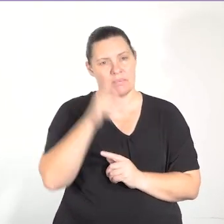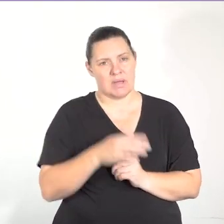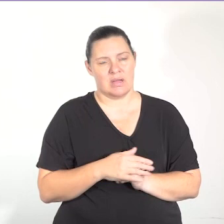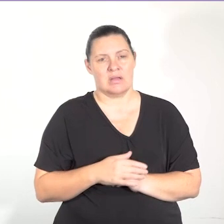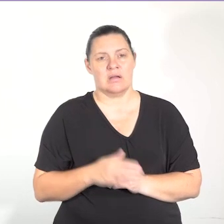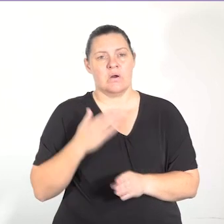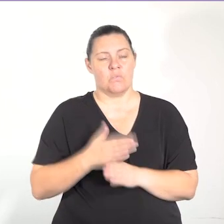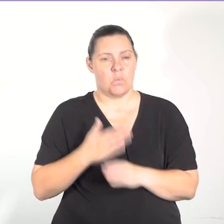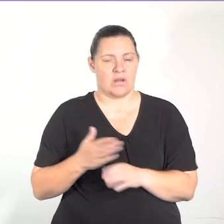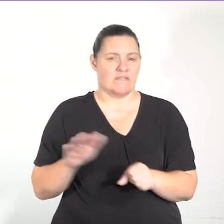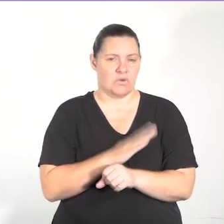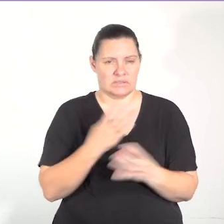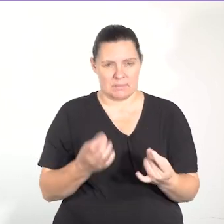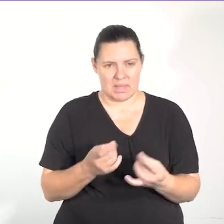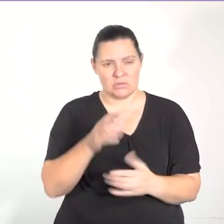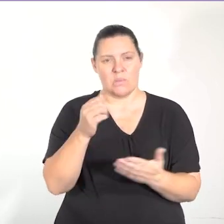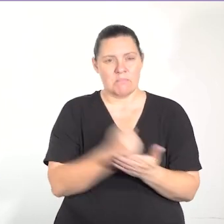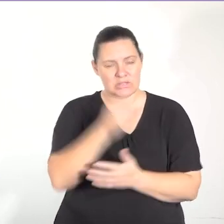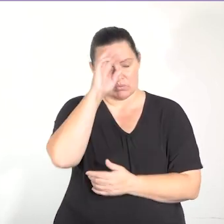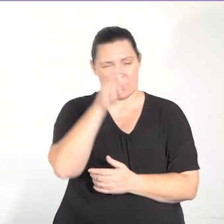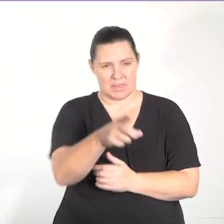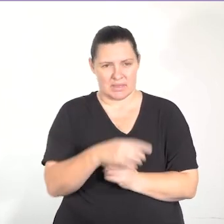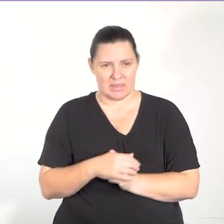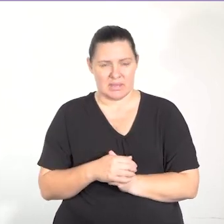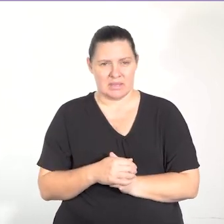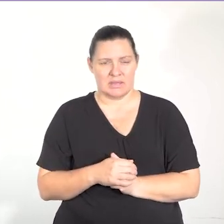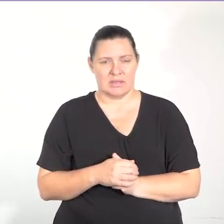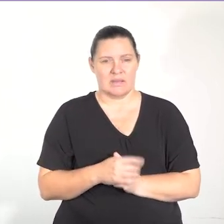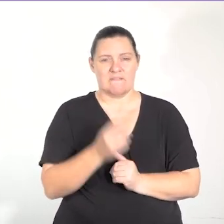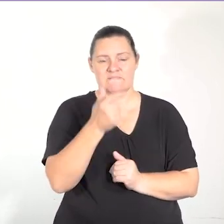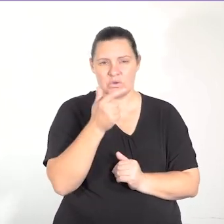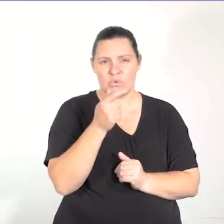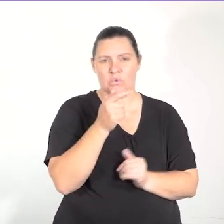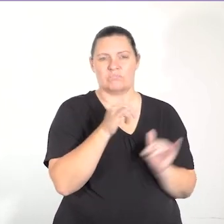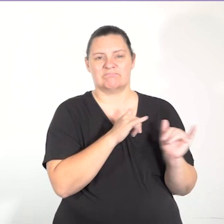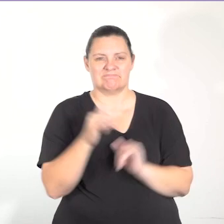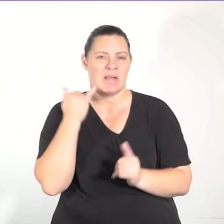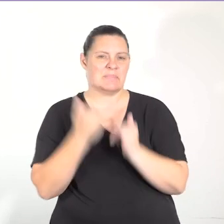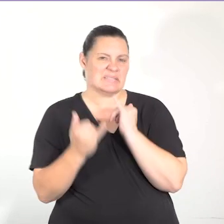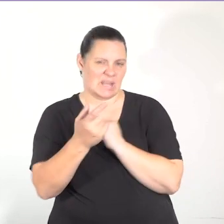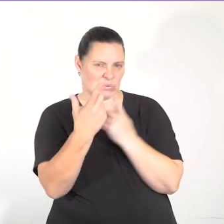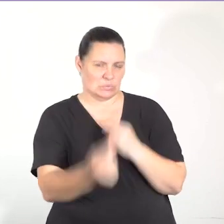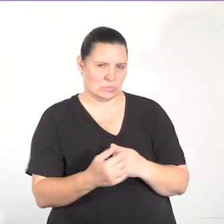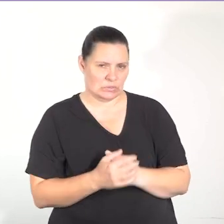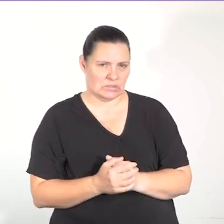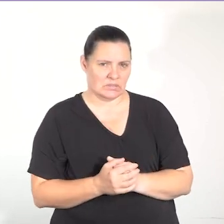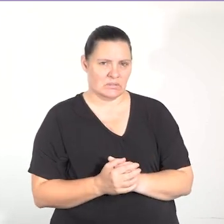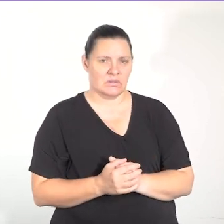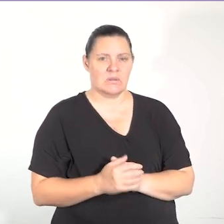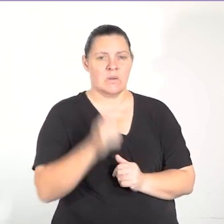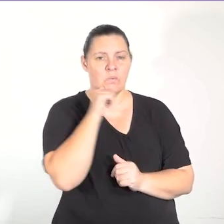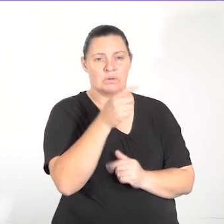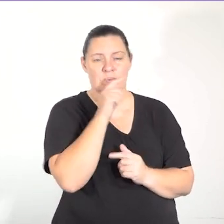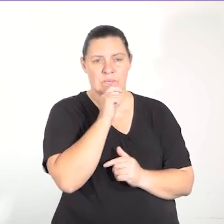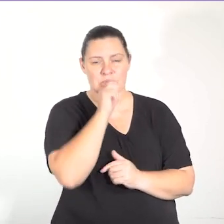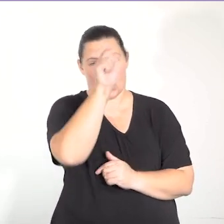when we are working with whole numbers, you just need to remember a few errors or common errors to look out for.